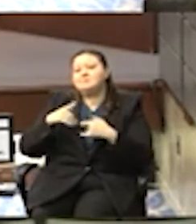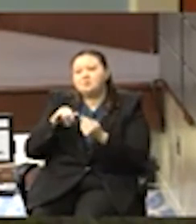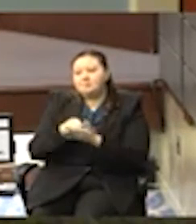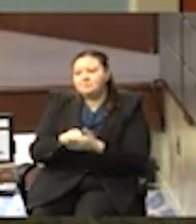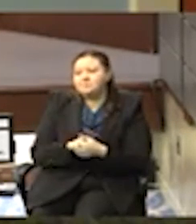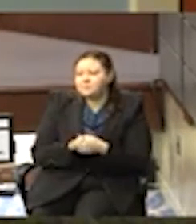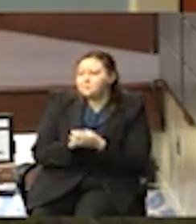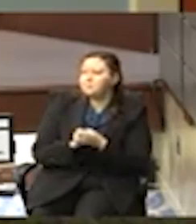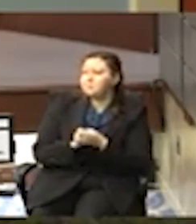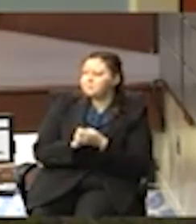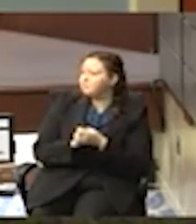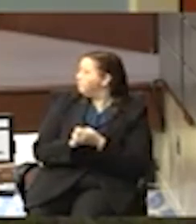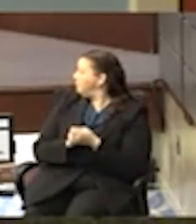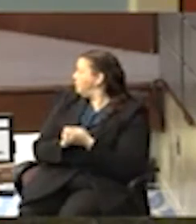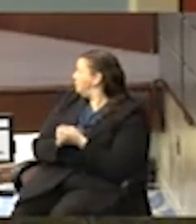that. I